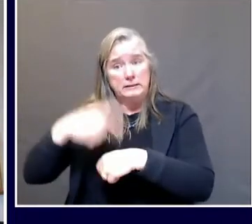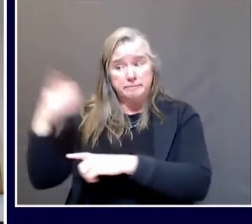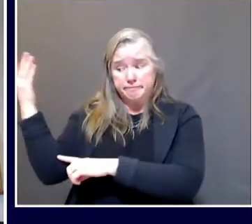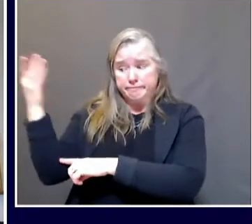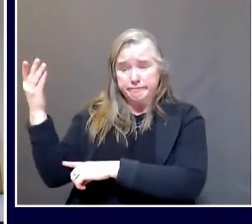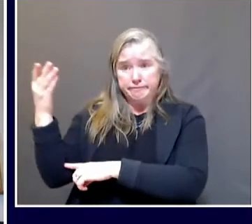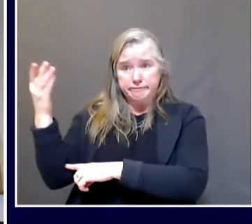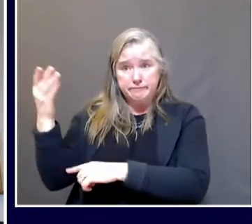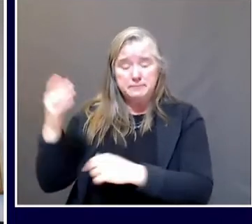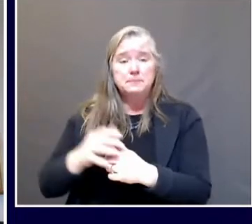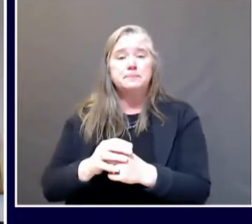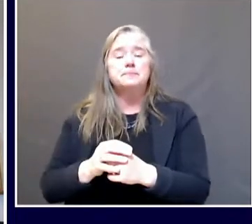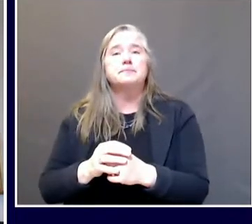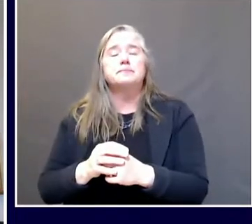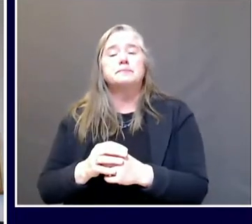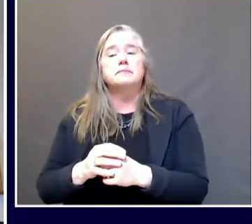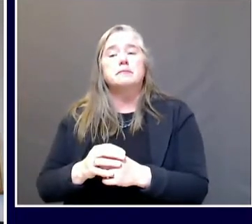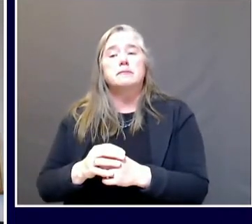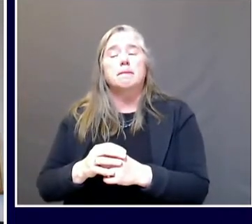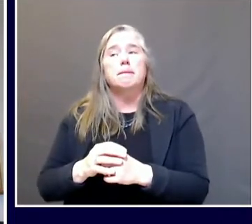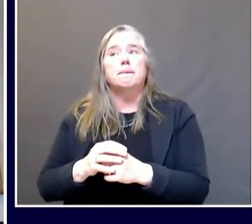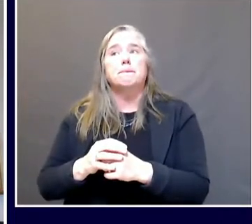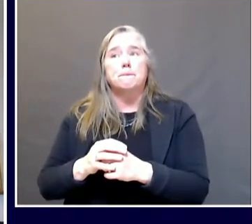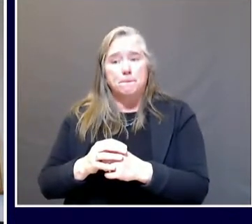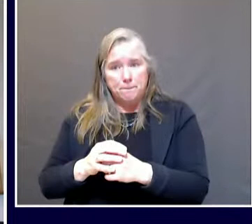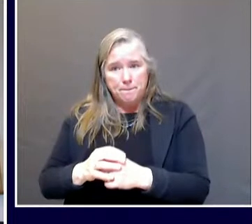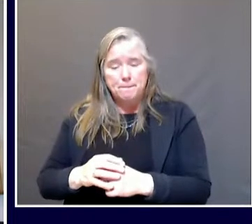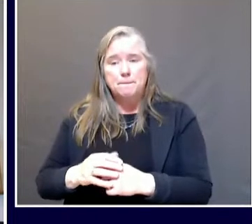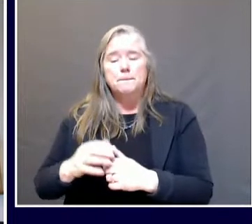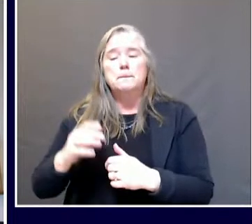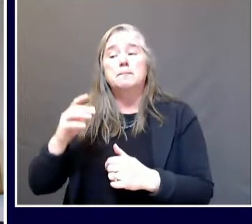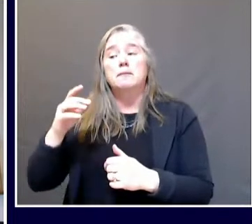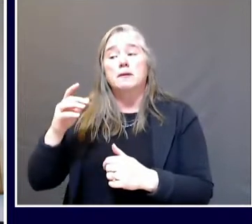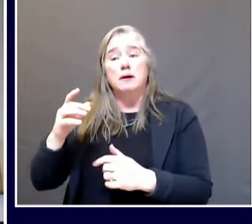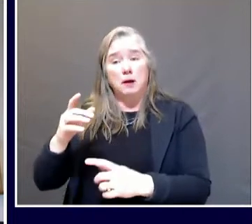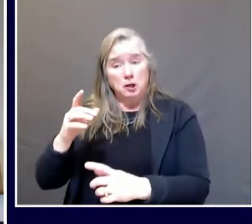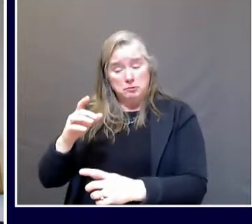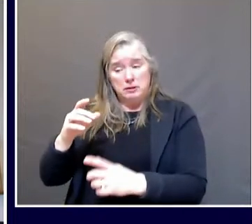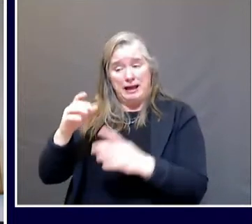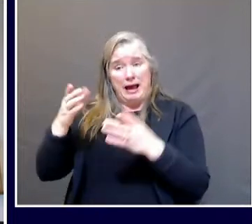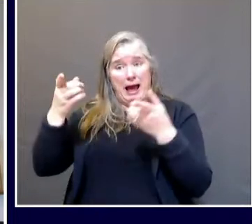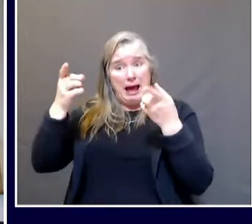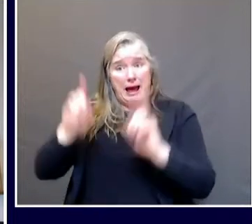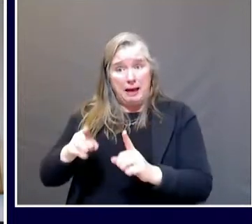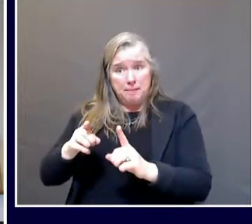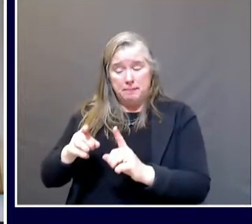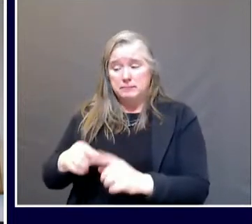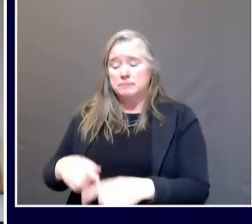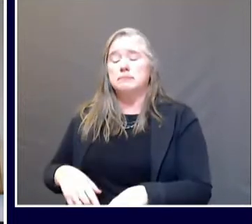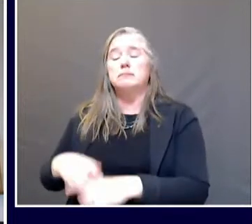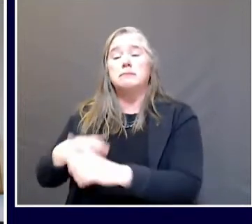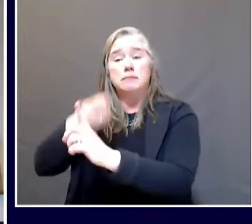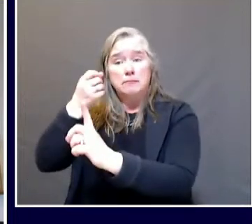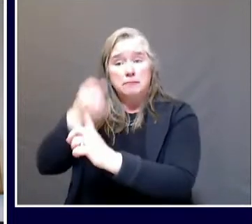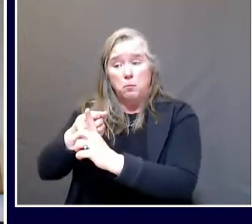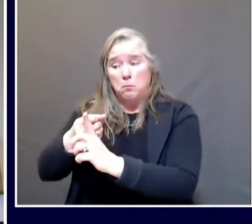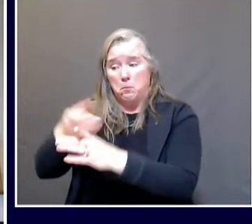that whatever affects one directly affects all indirectly.